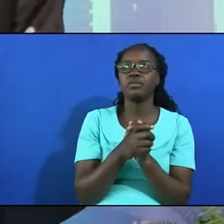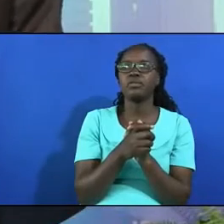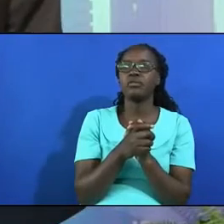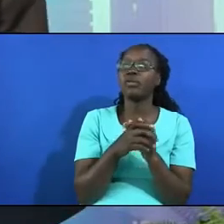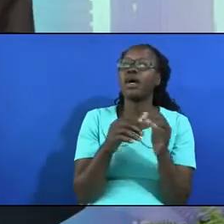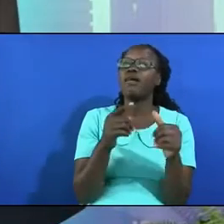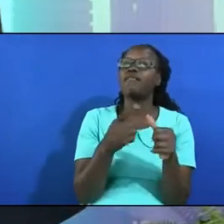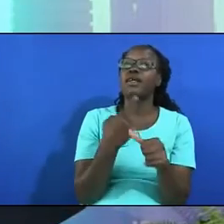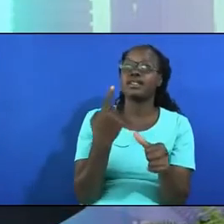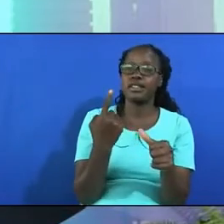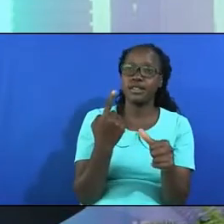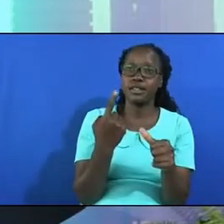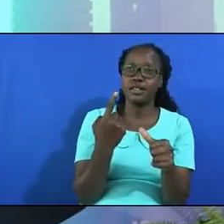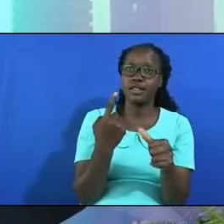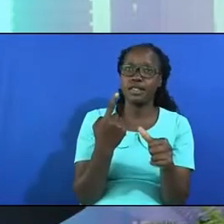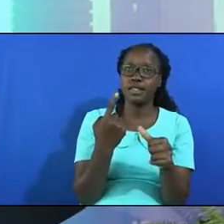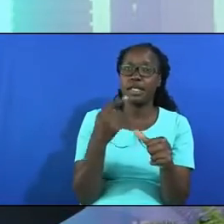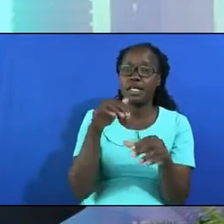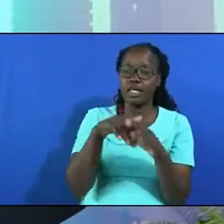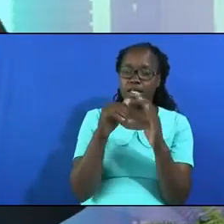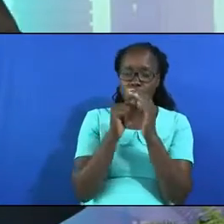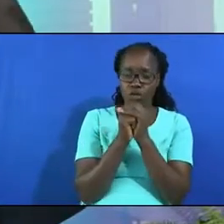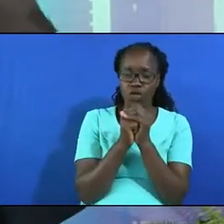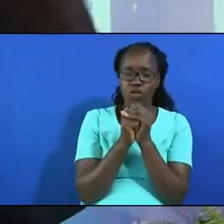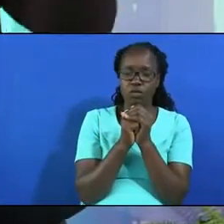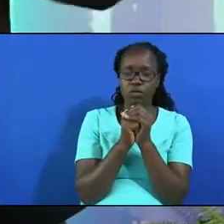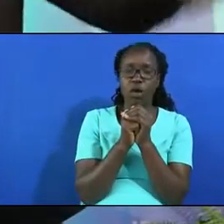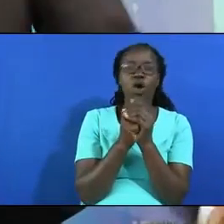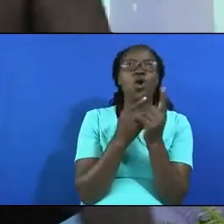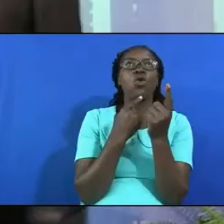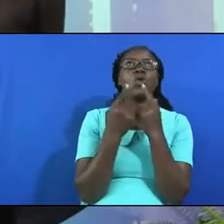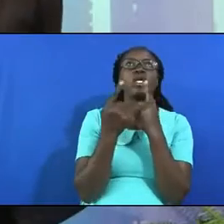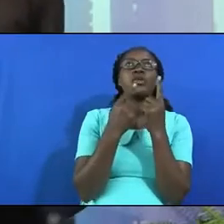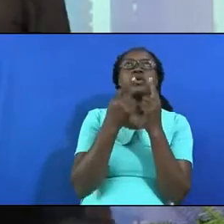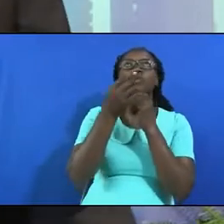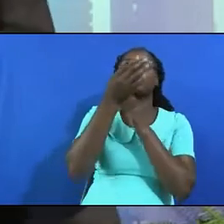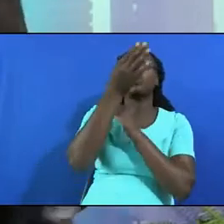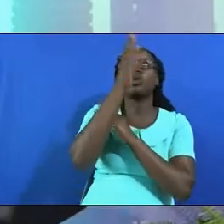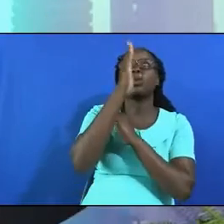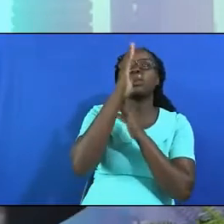The first one is that in worship, we talk to God.